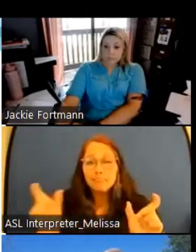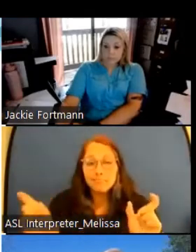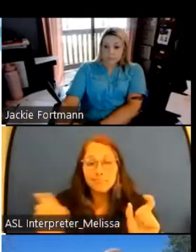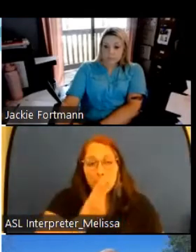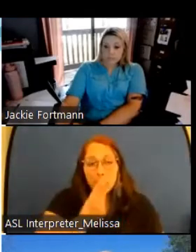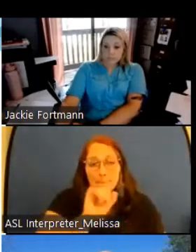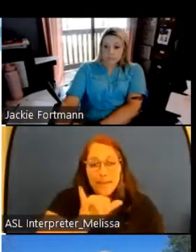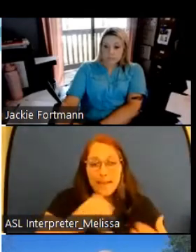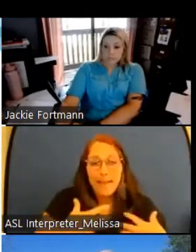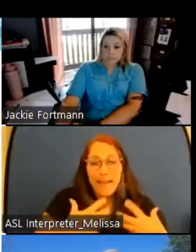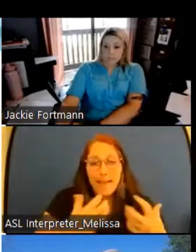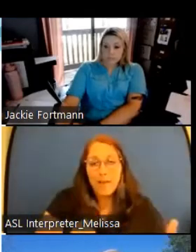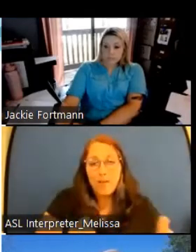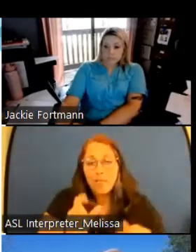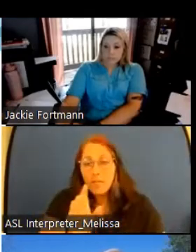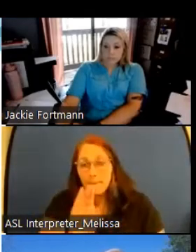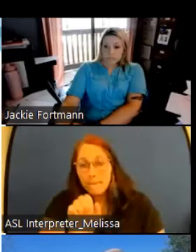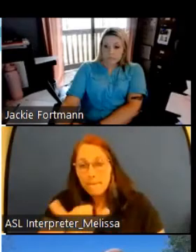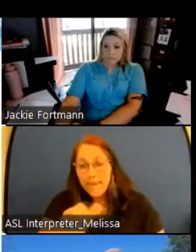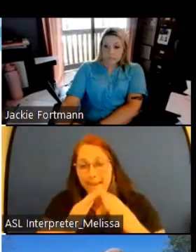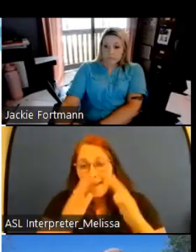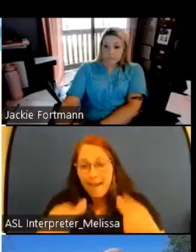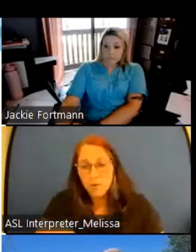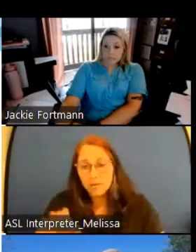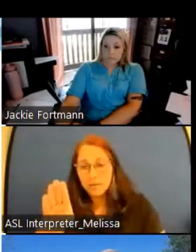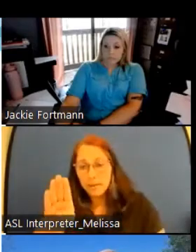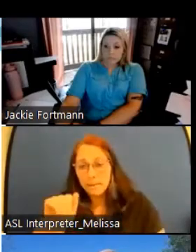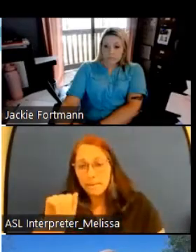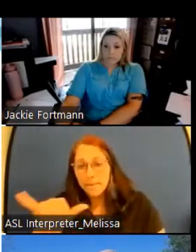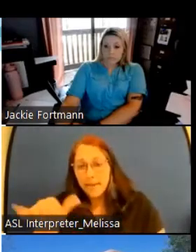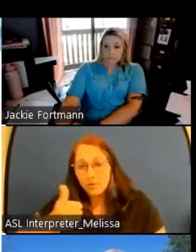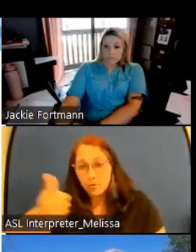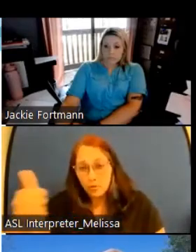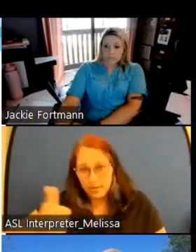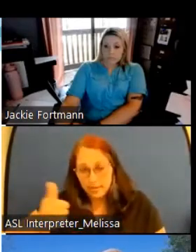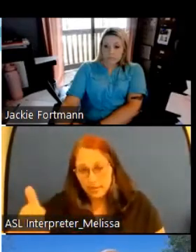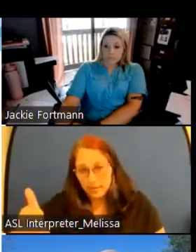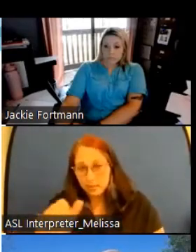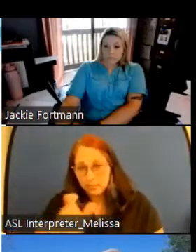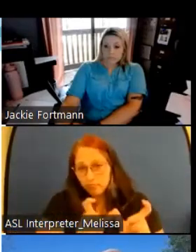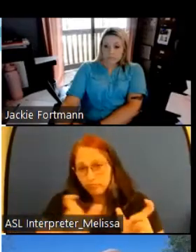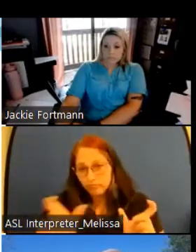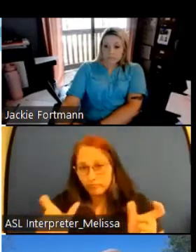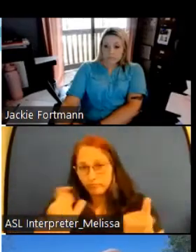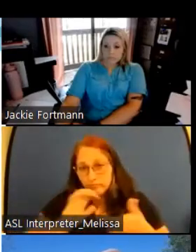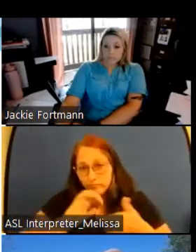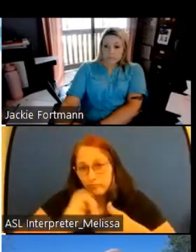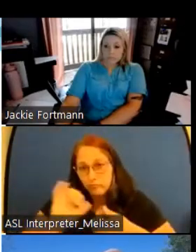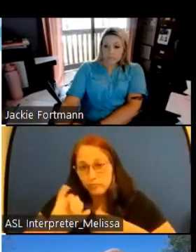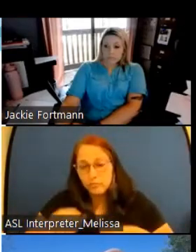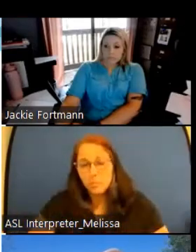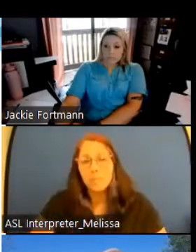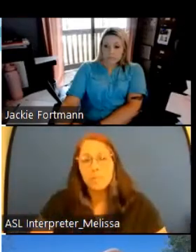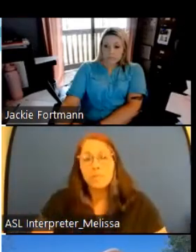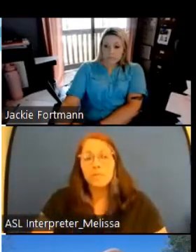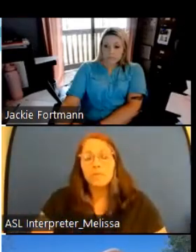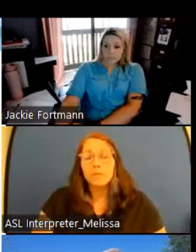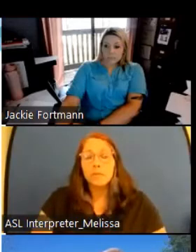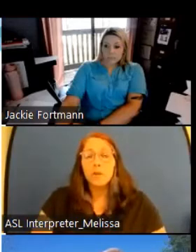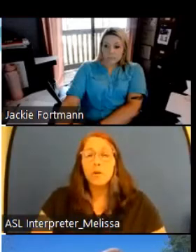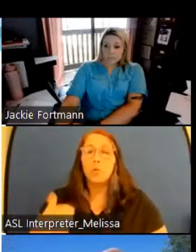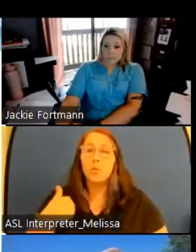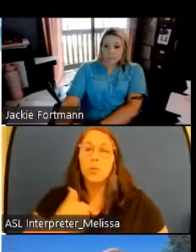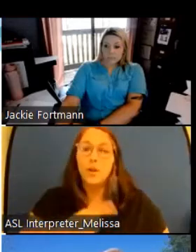We are an area agency on aging, and we are also a community action agency, both certified by the state of